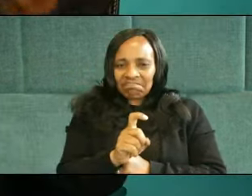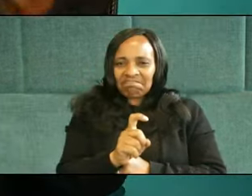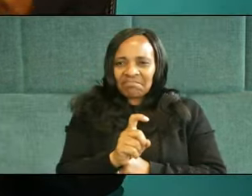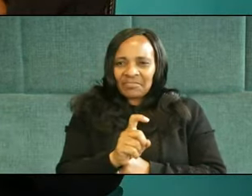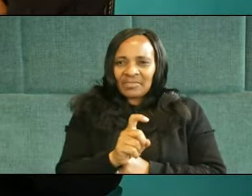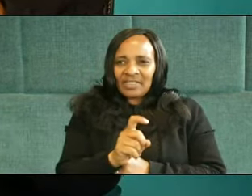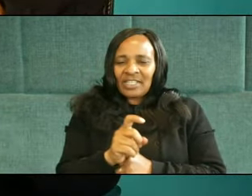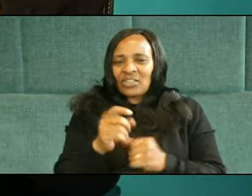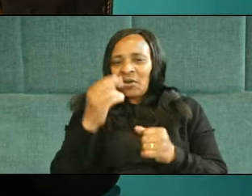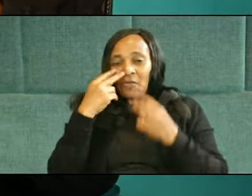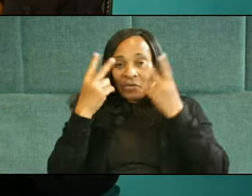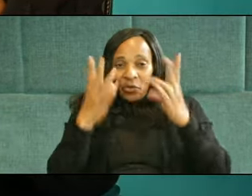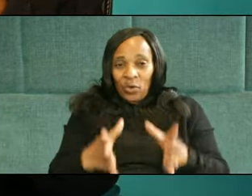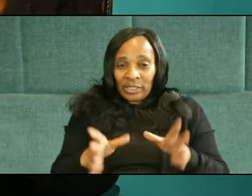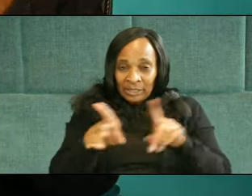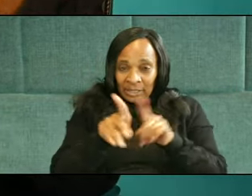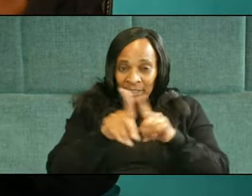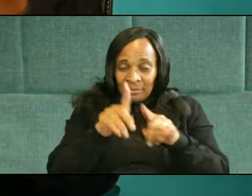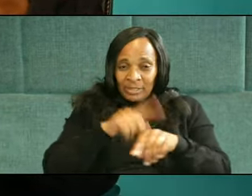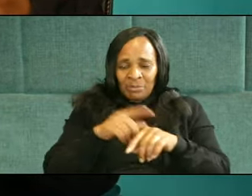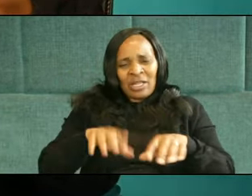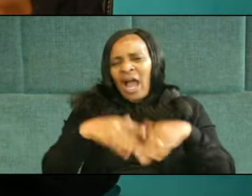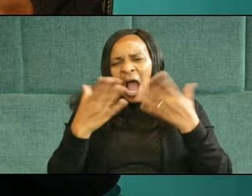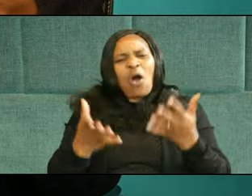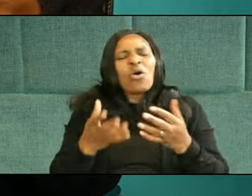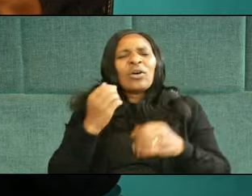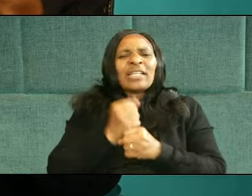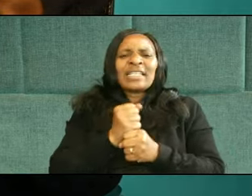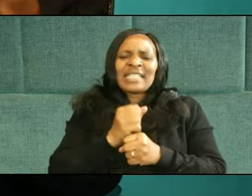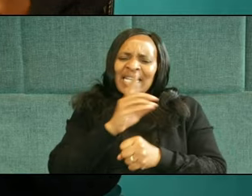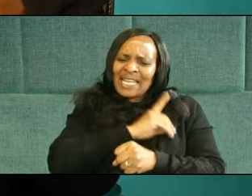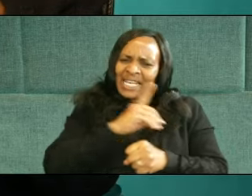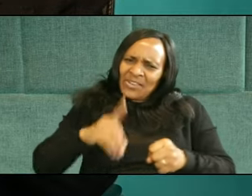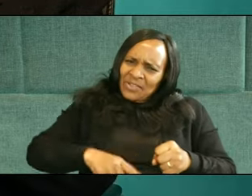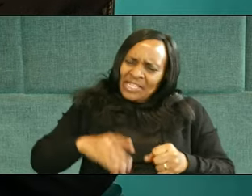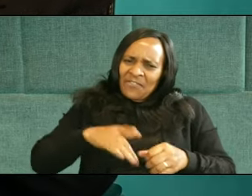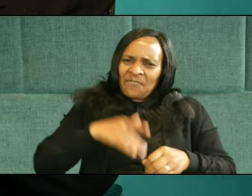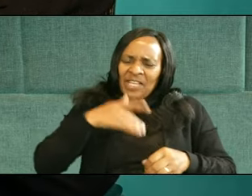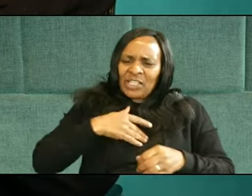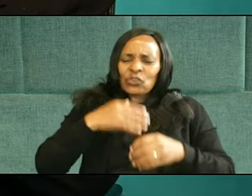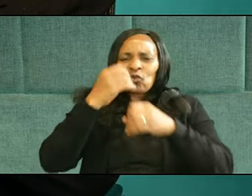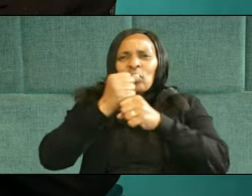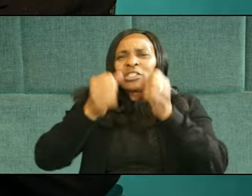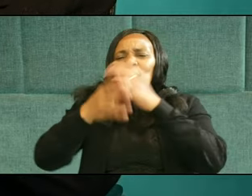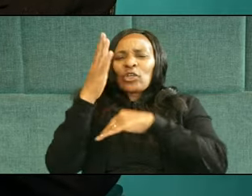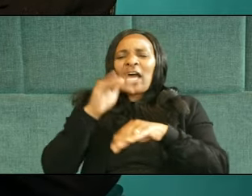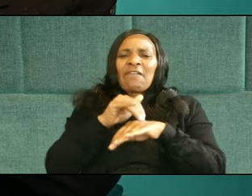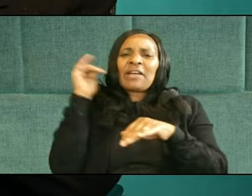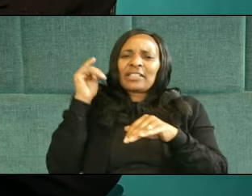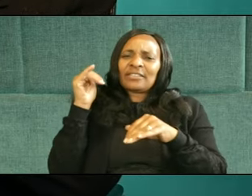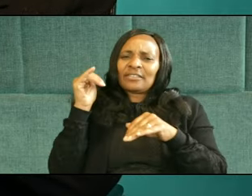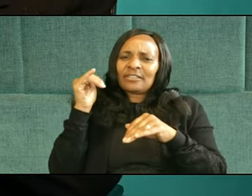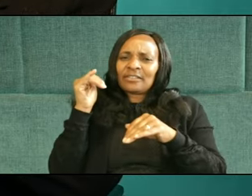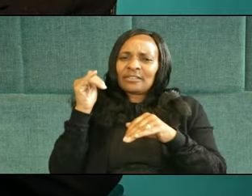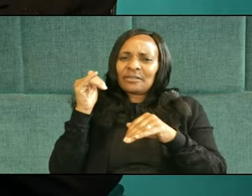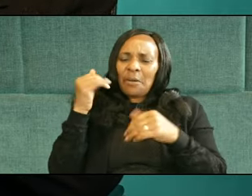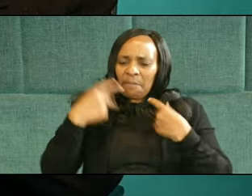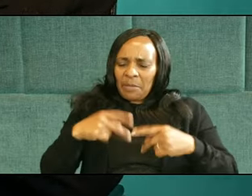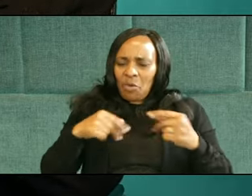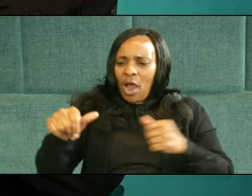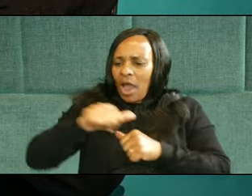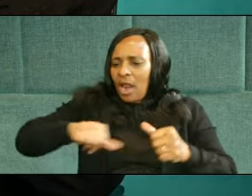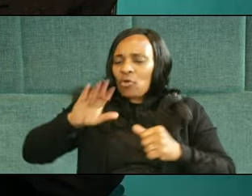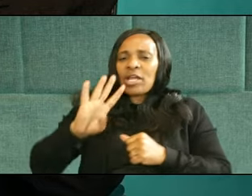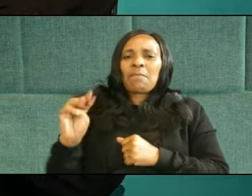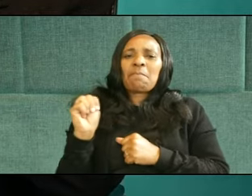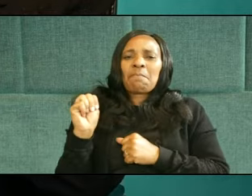introspect and to our viewers as well. How did David's failure to trust God affect those around him? Because you see, it did have an